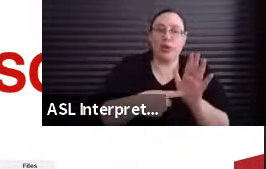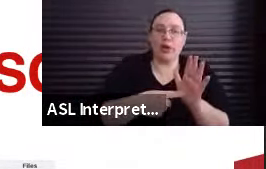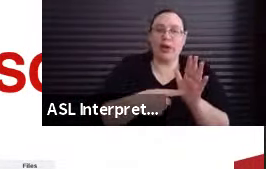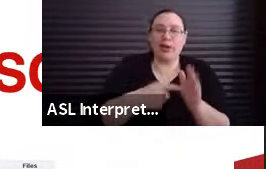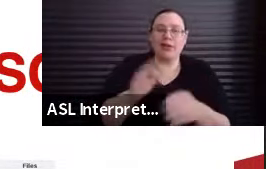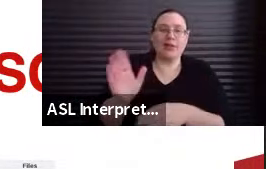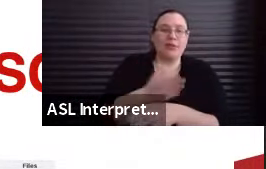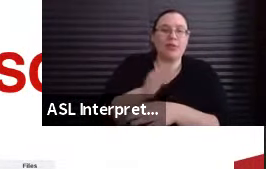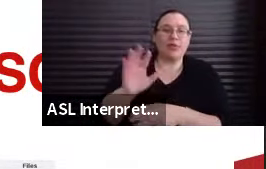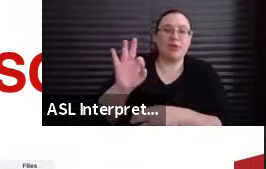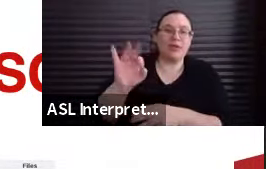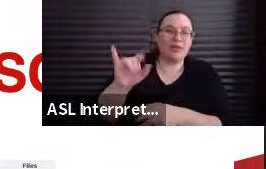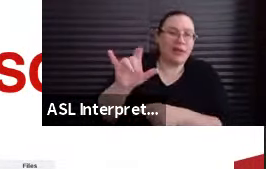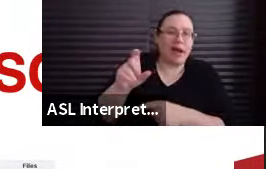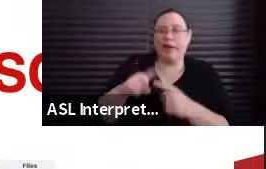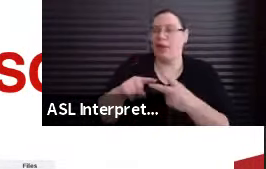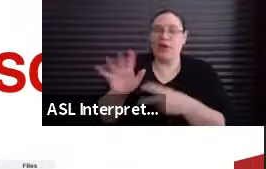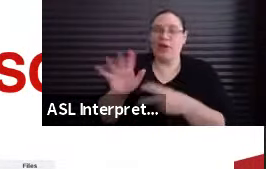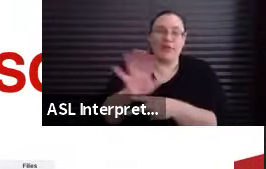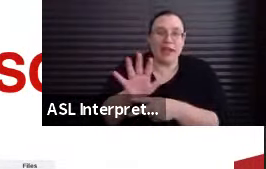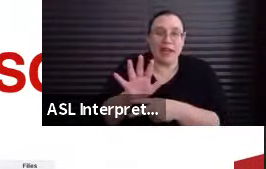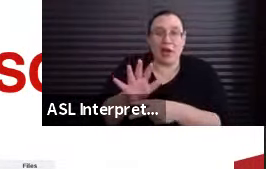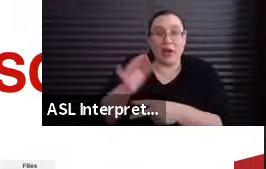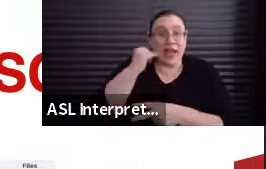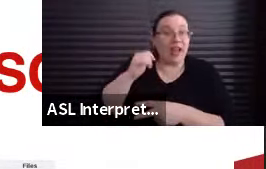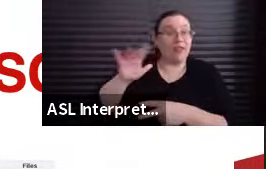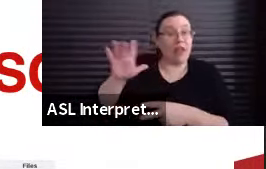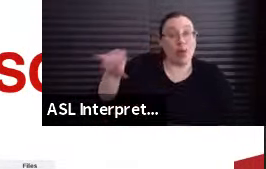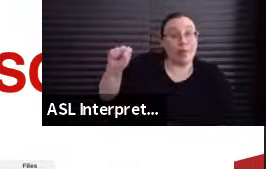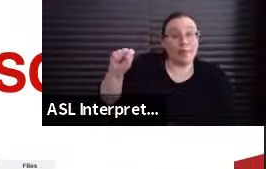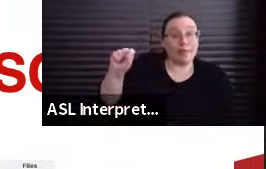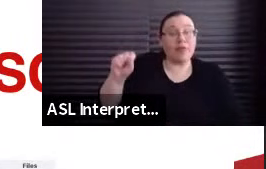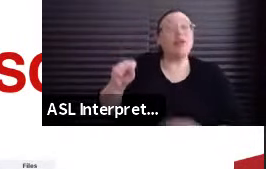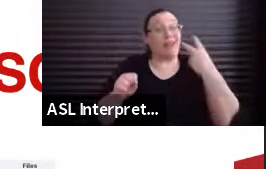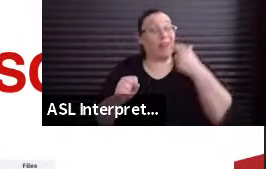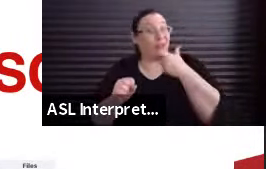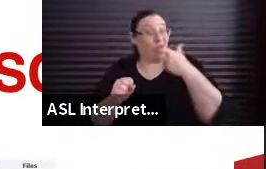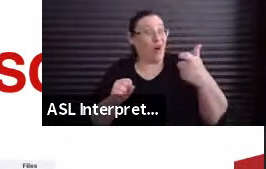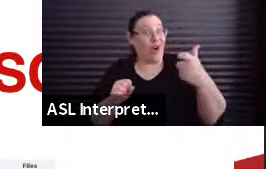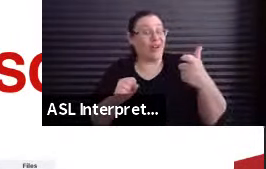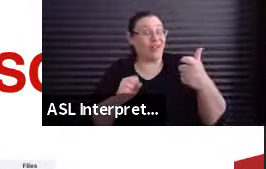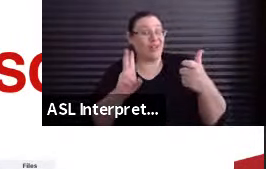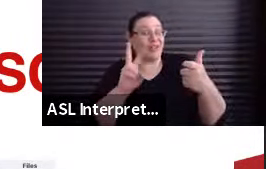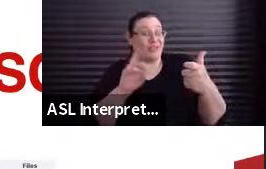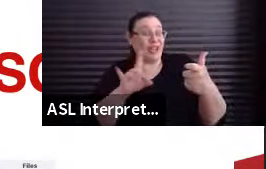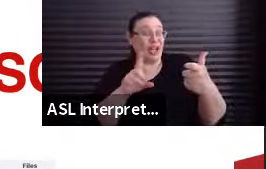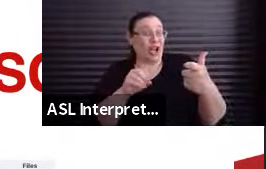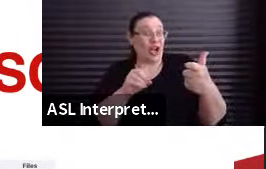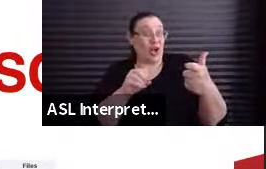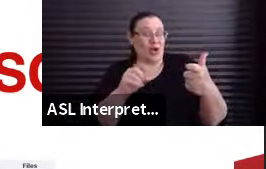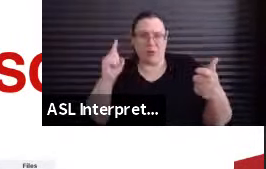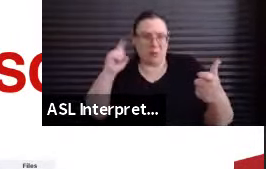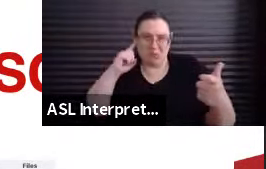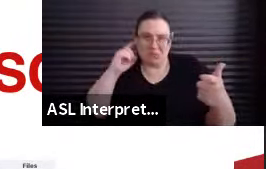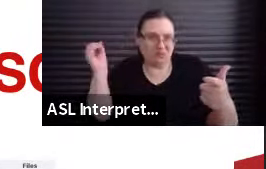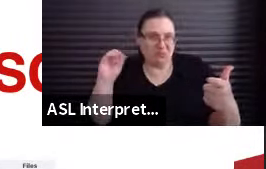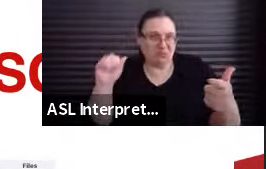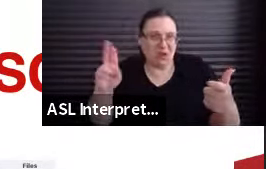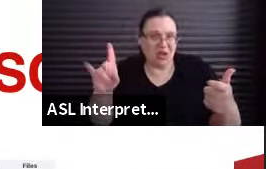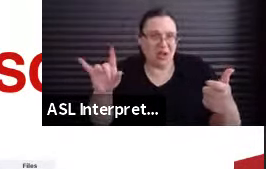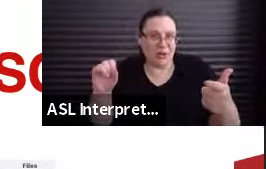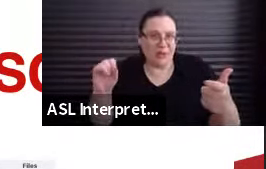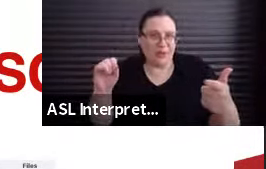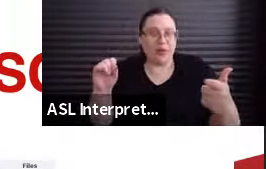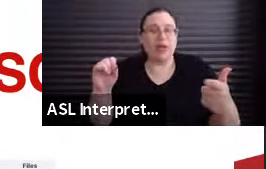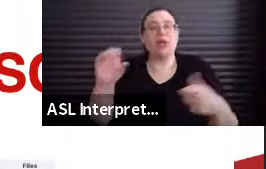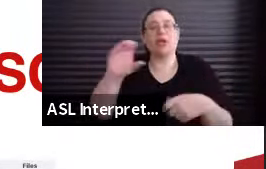or a video. If you don't have this turned on, you would see the video, and if it was a video, but not hear the audio. So Zoom would